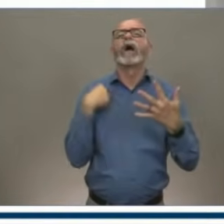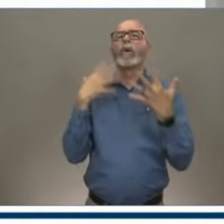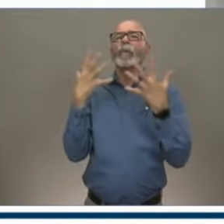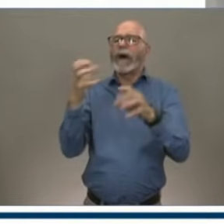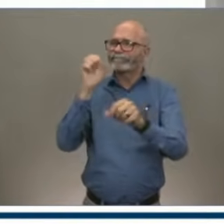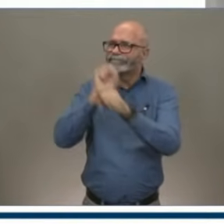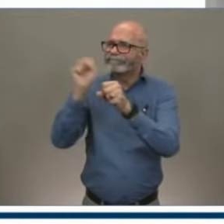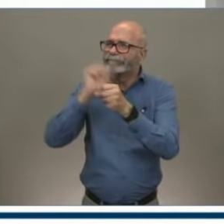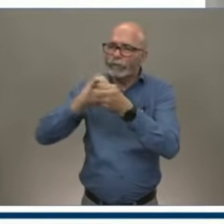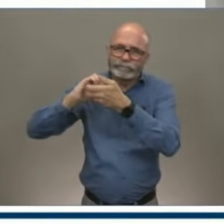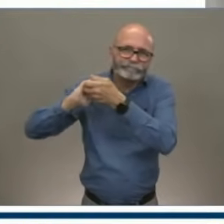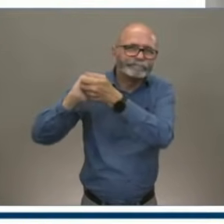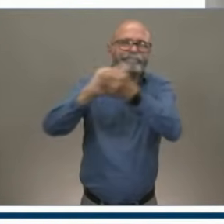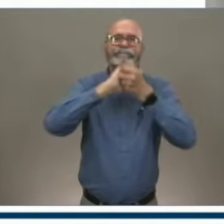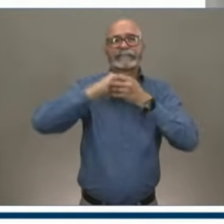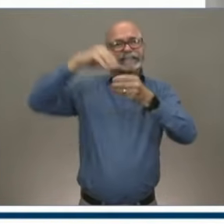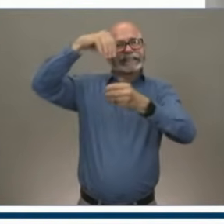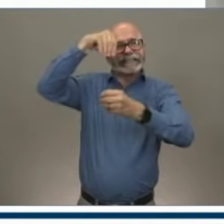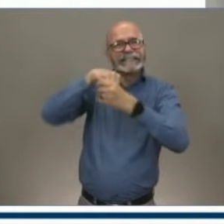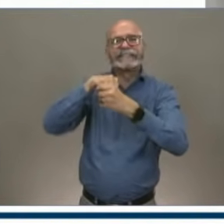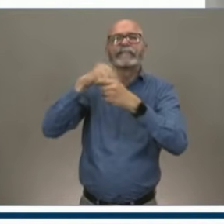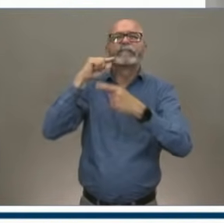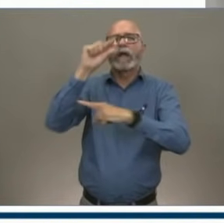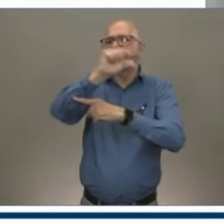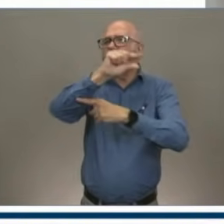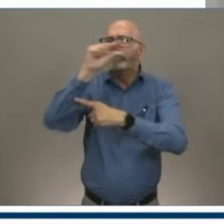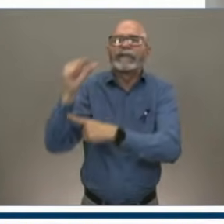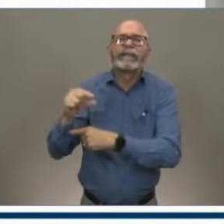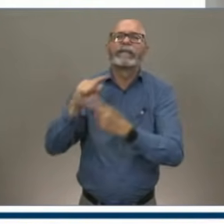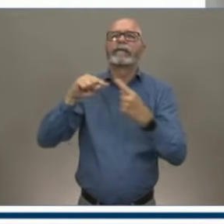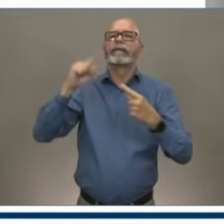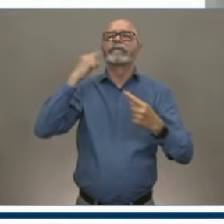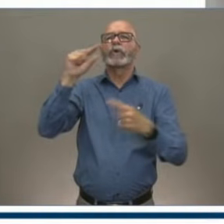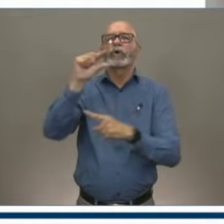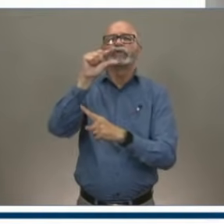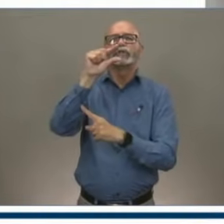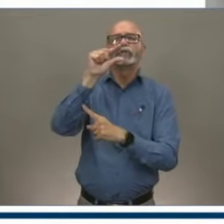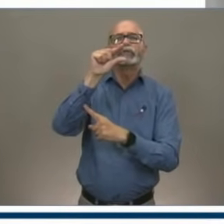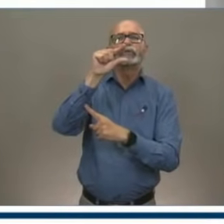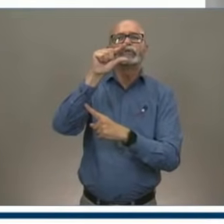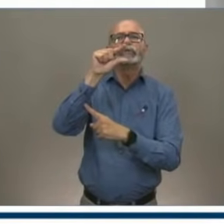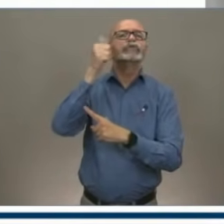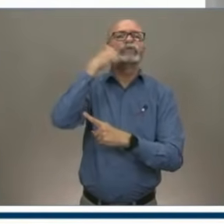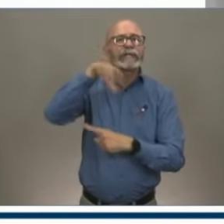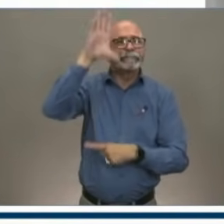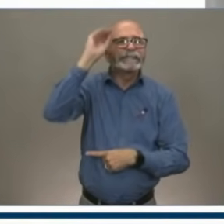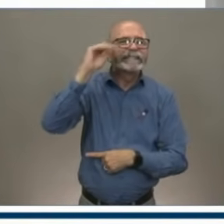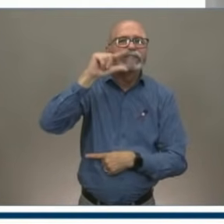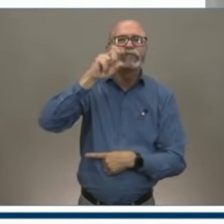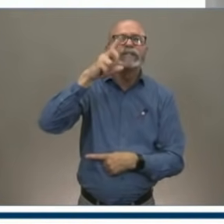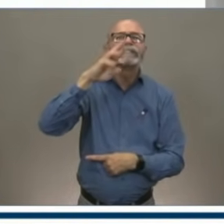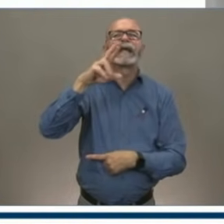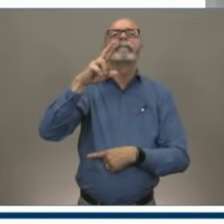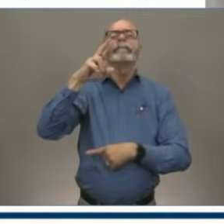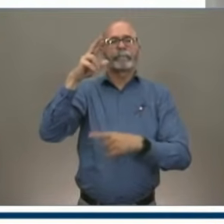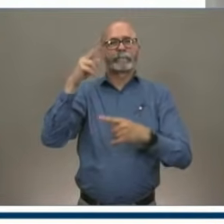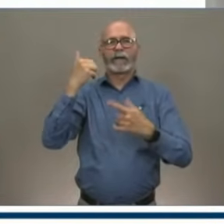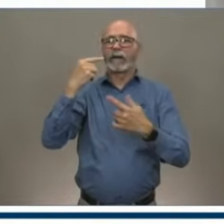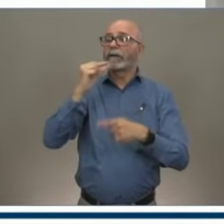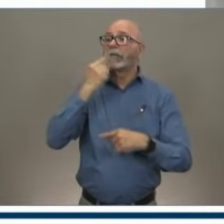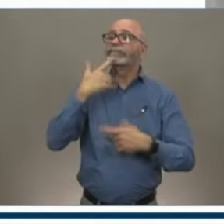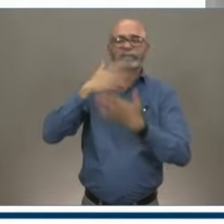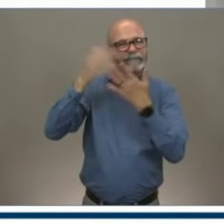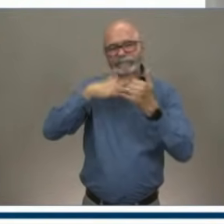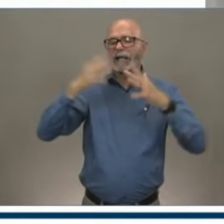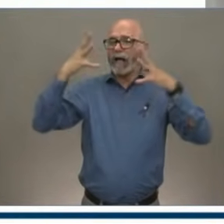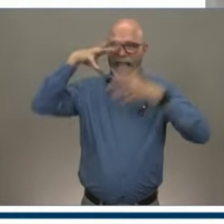prevent gender-based homicide into the future. This weekend, I want all of you to take some time